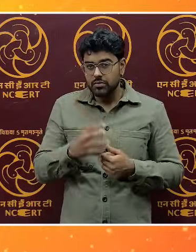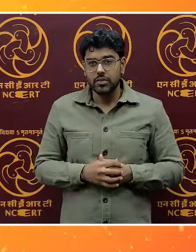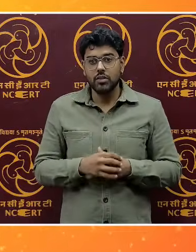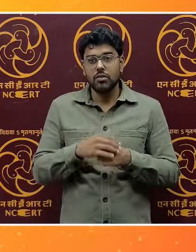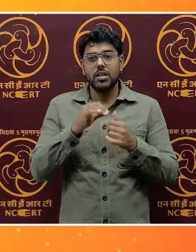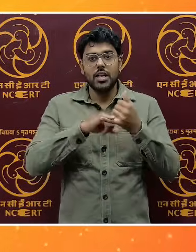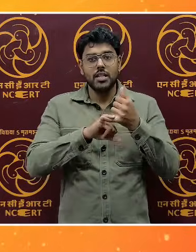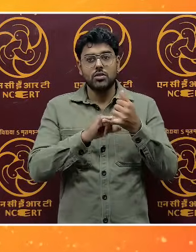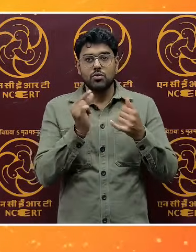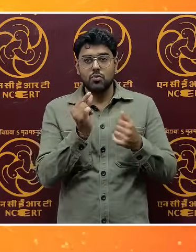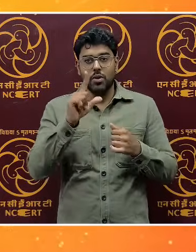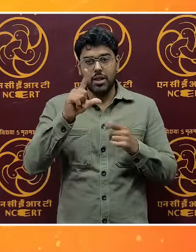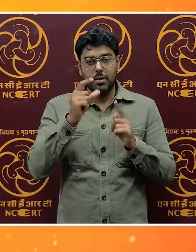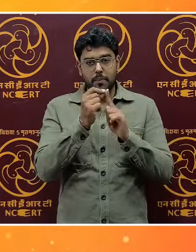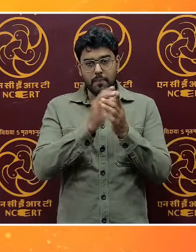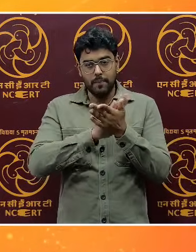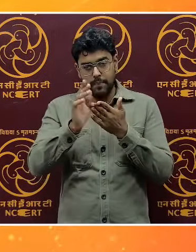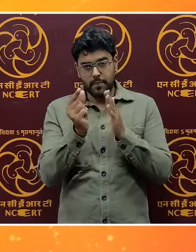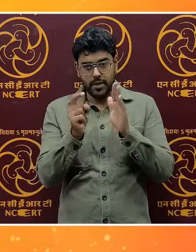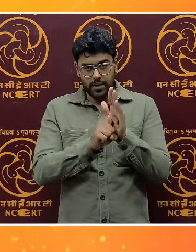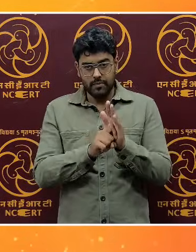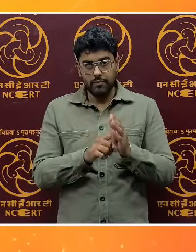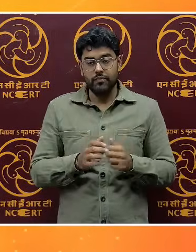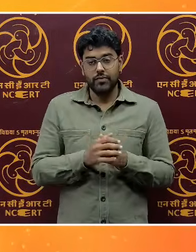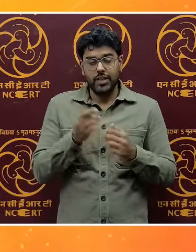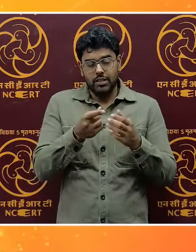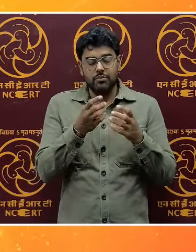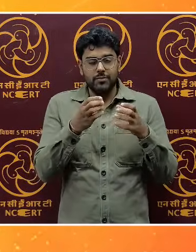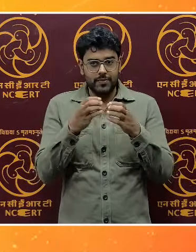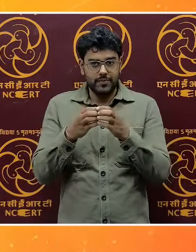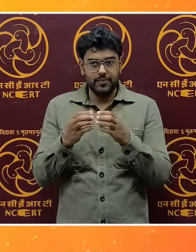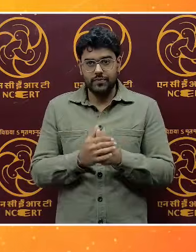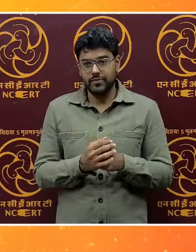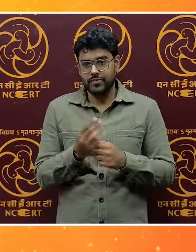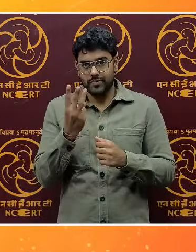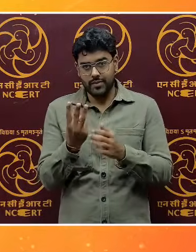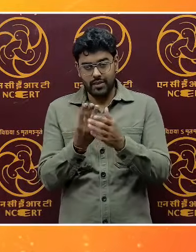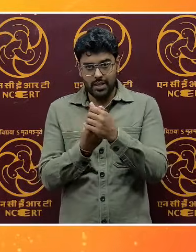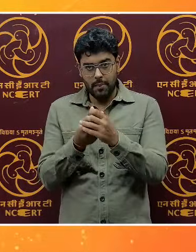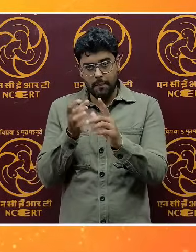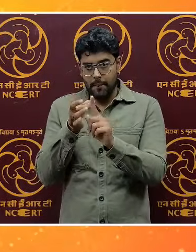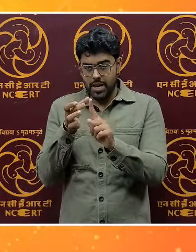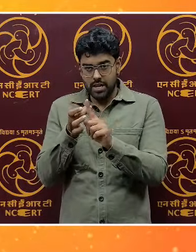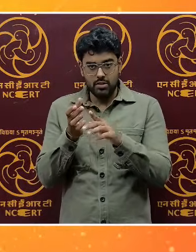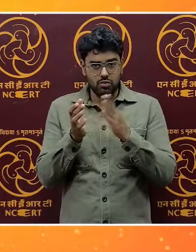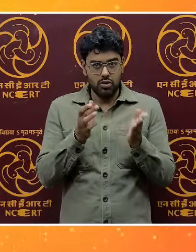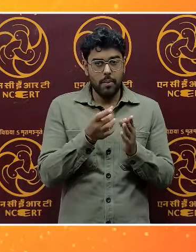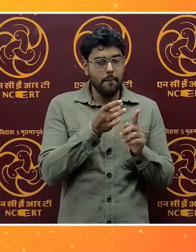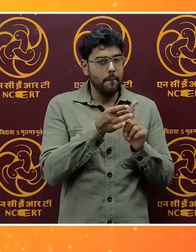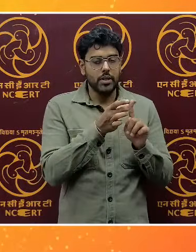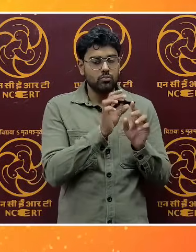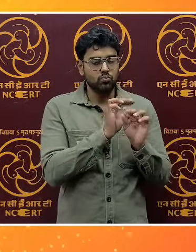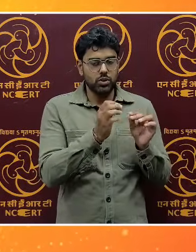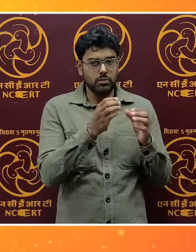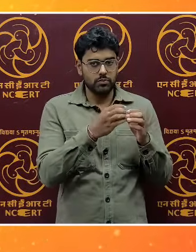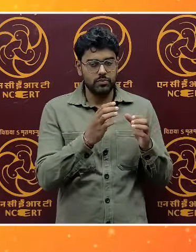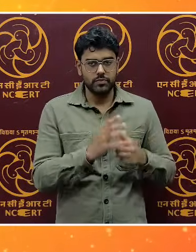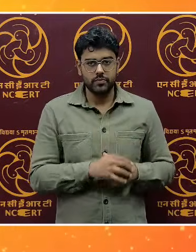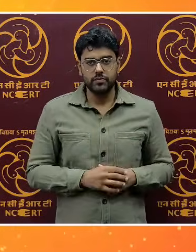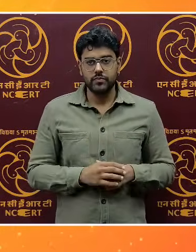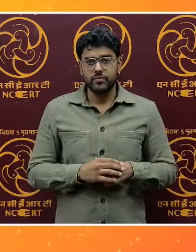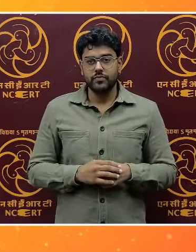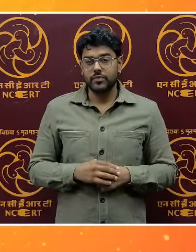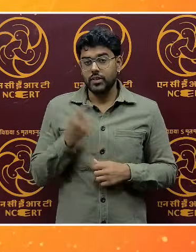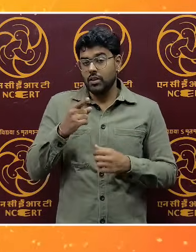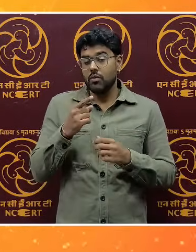powder. So categorization, I'll make it easy for you. These three are metals and this is a non-metal. And they all are what?